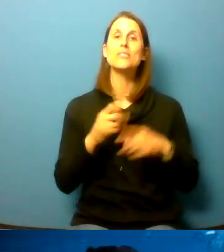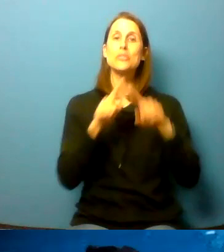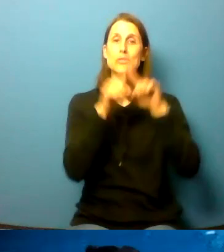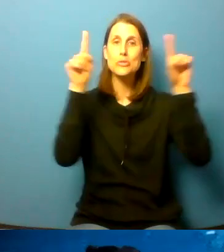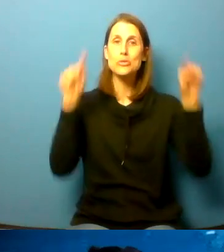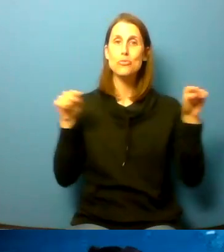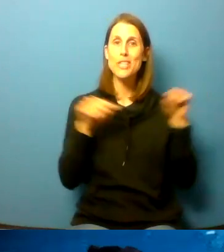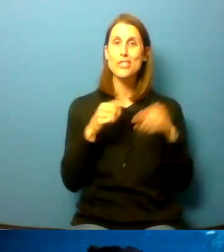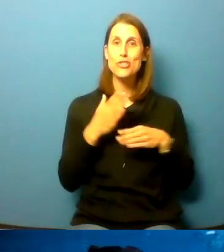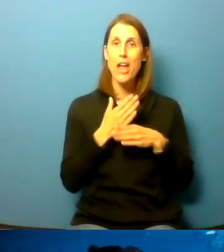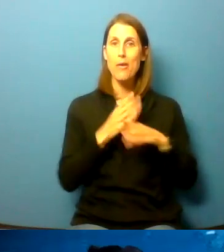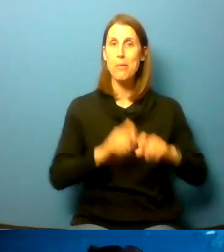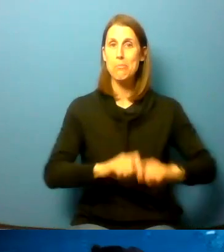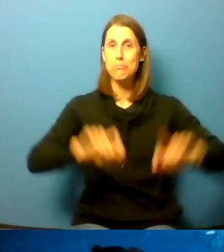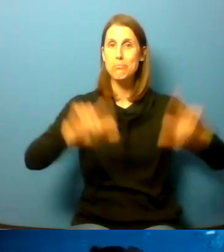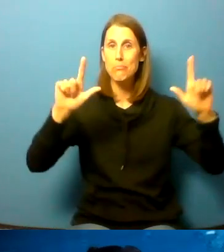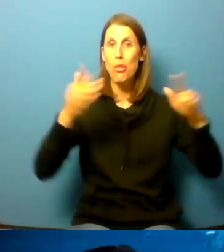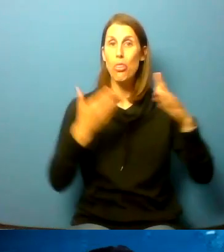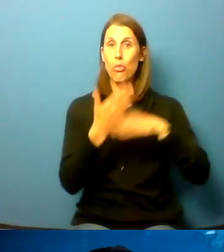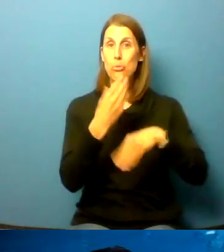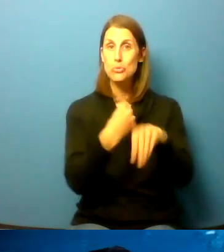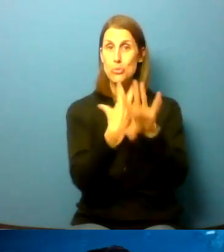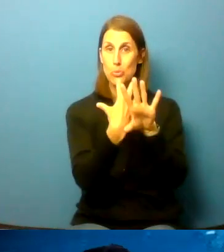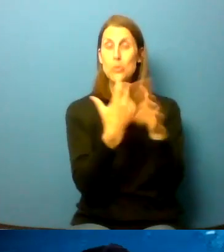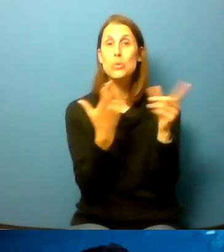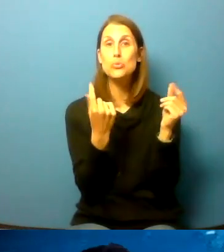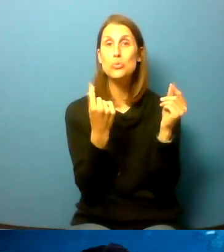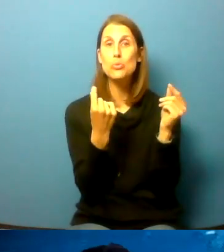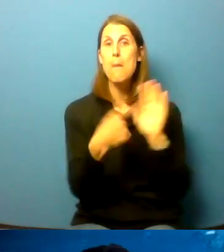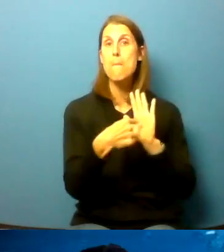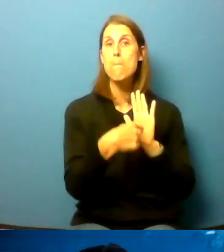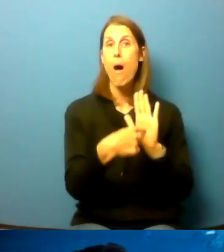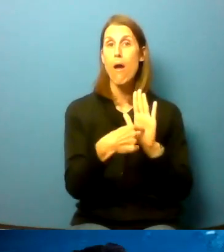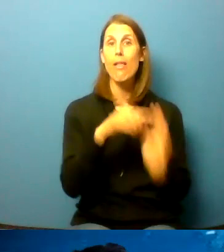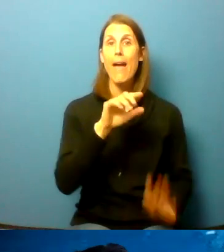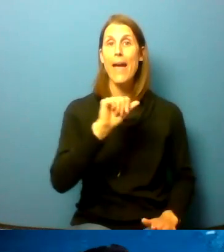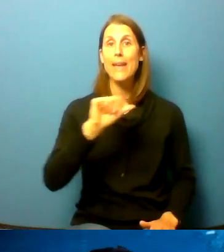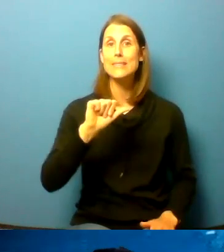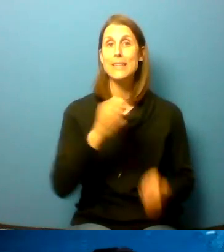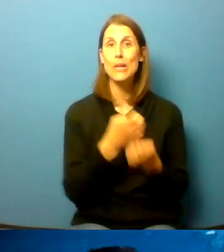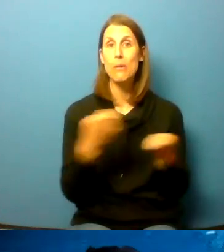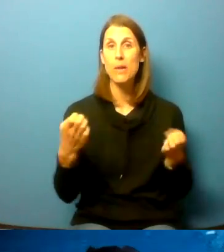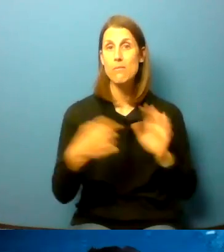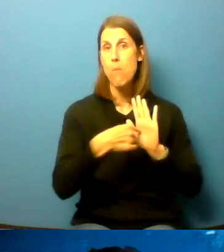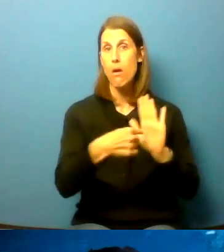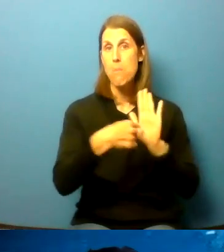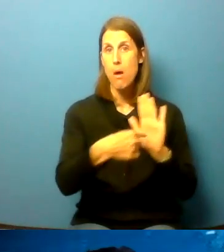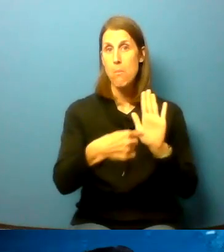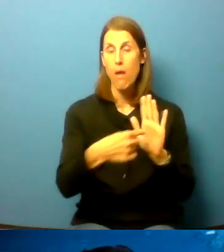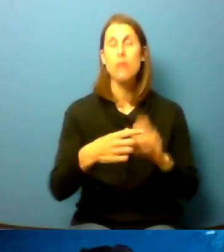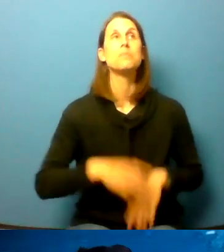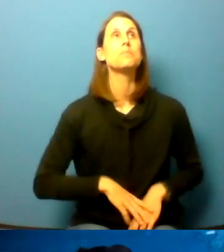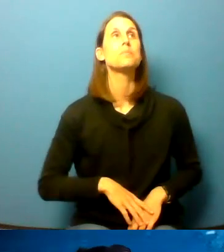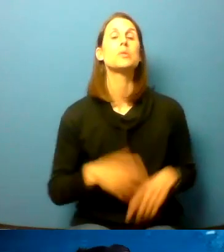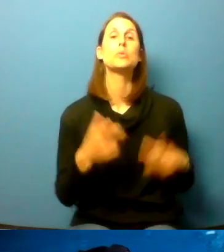model device use a little bit more, which is pretty cool. We can screen share screenshots of